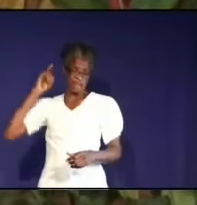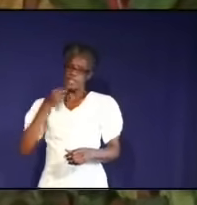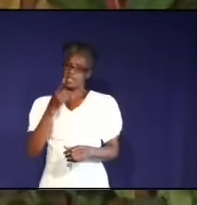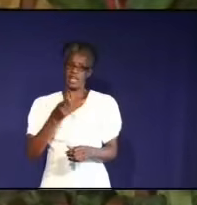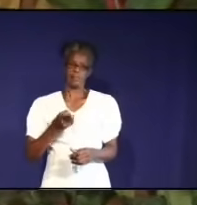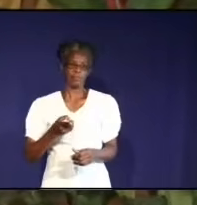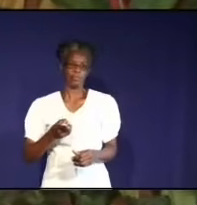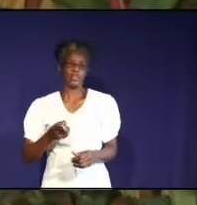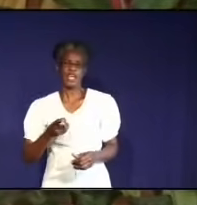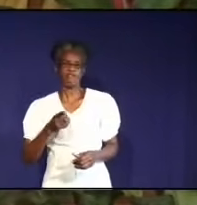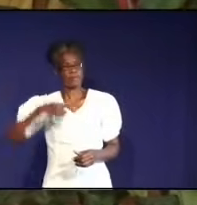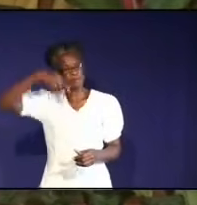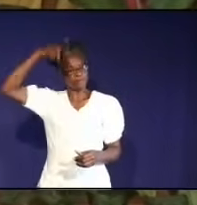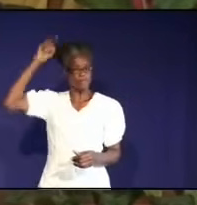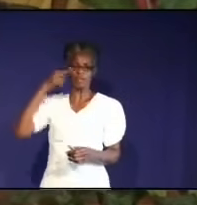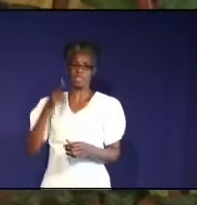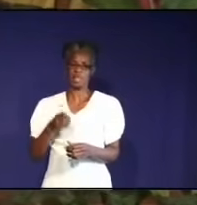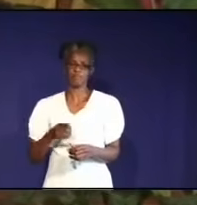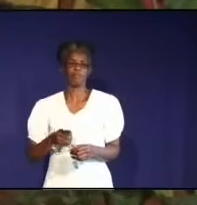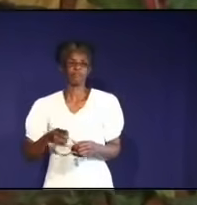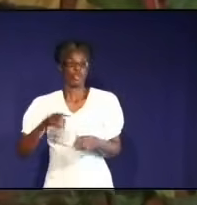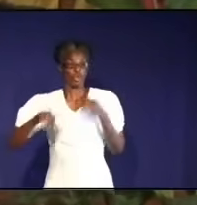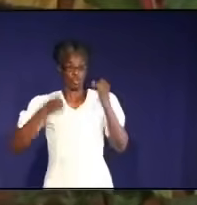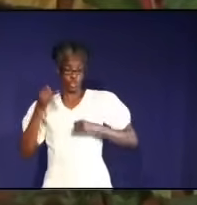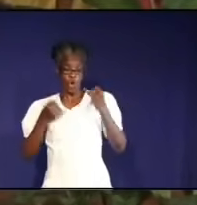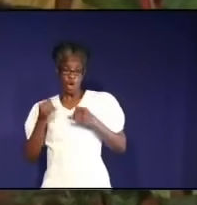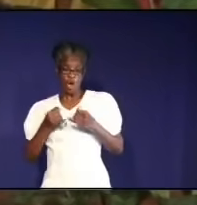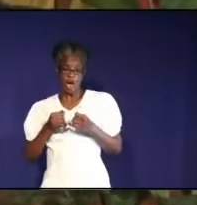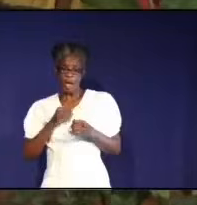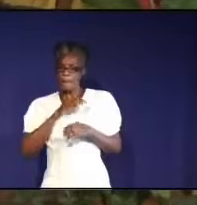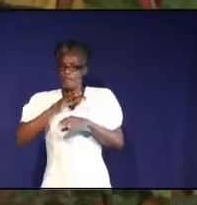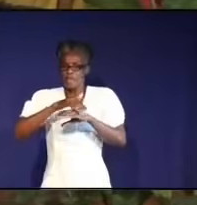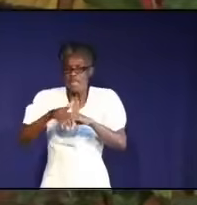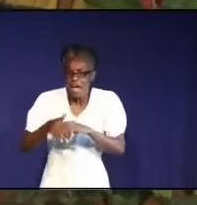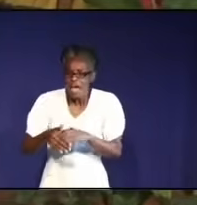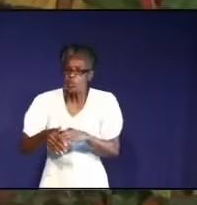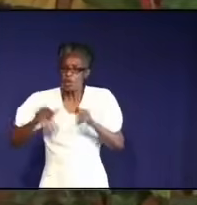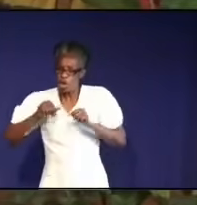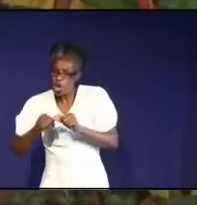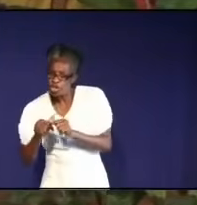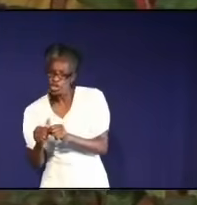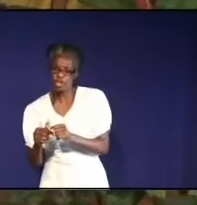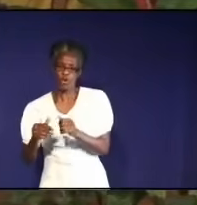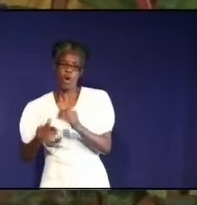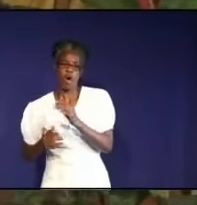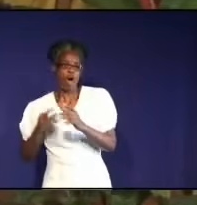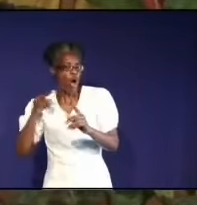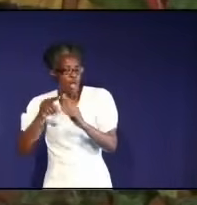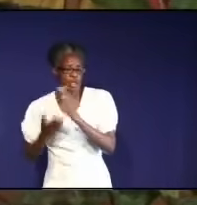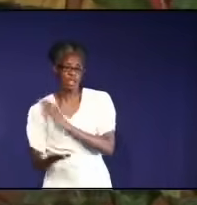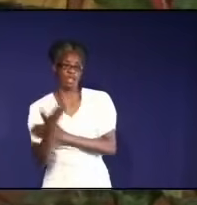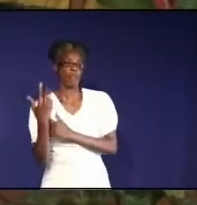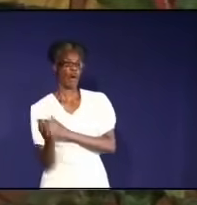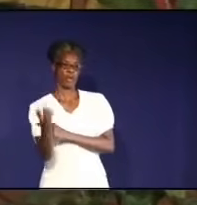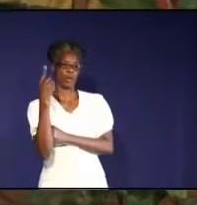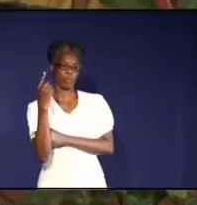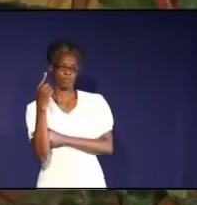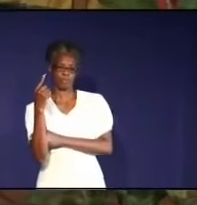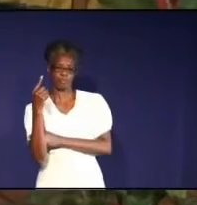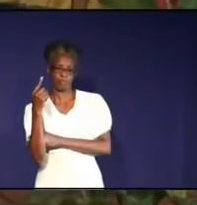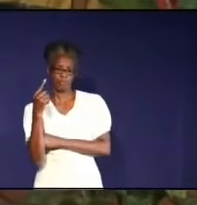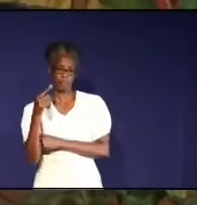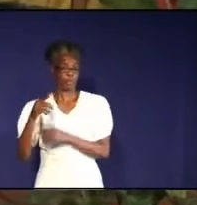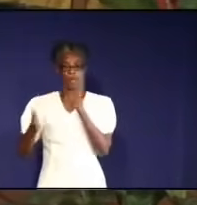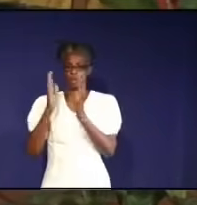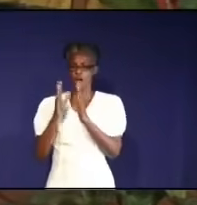come, because the night will last only until the morning comes. Are you feeling where I'm going? So I'll talk to you about until.